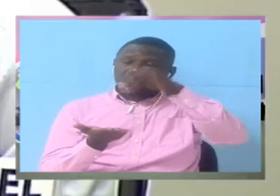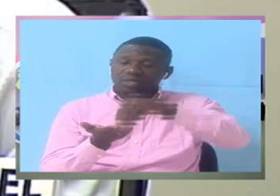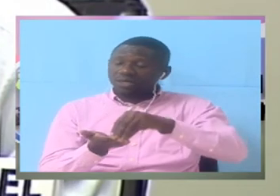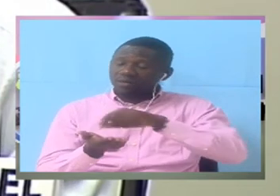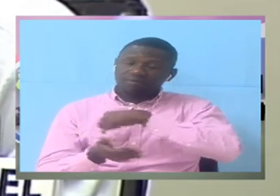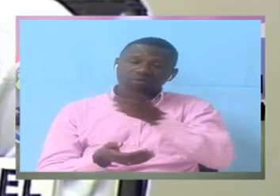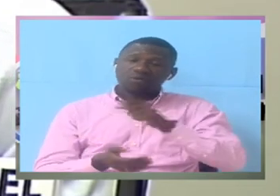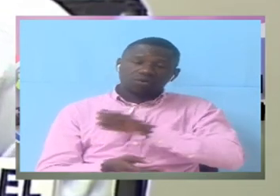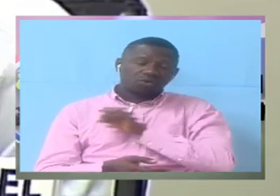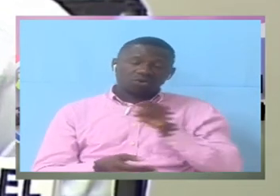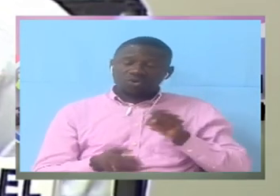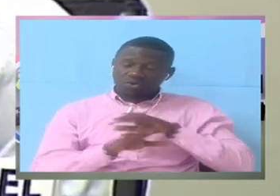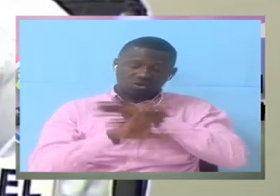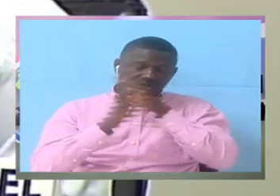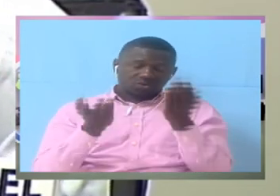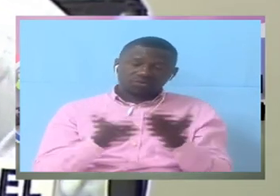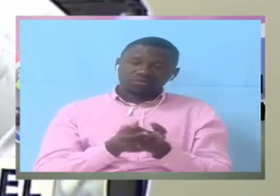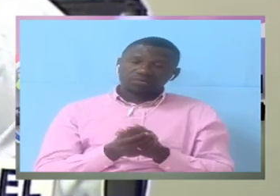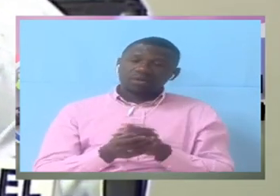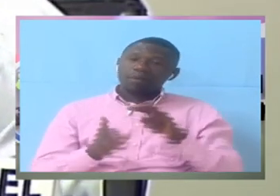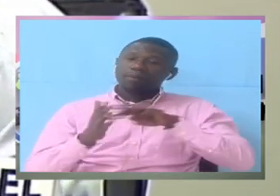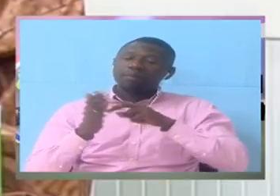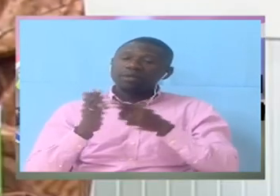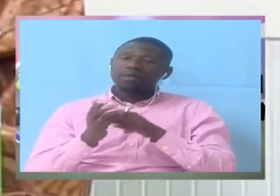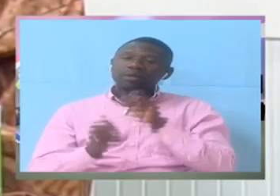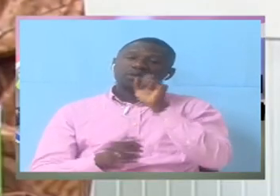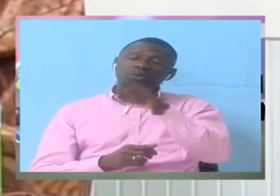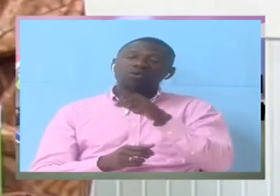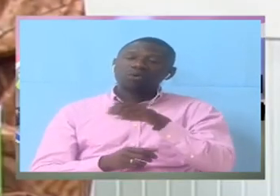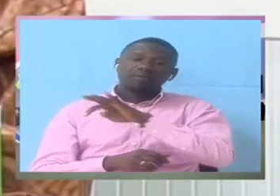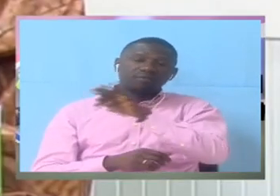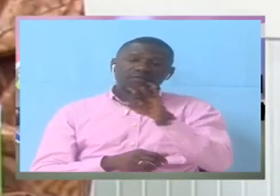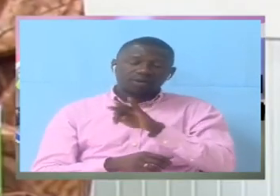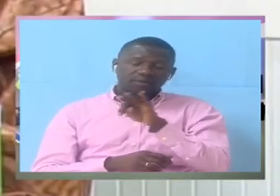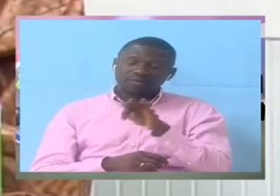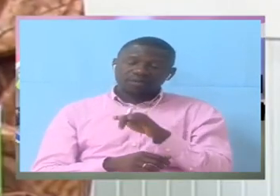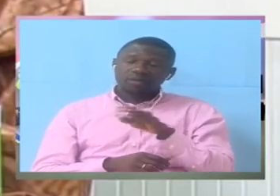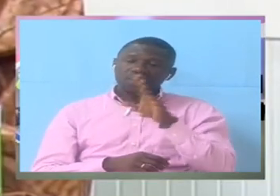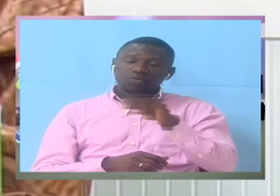your family did the necessary things for you? Yes,